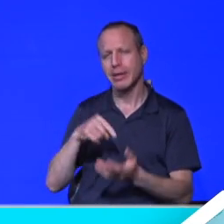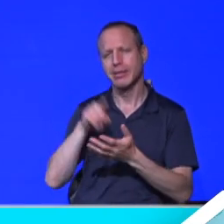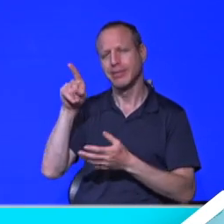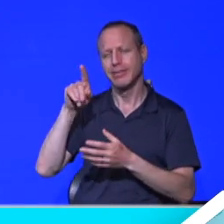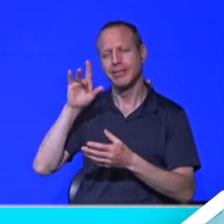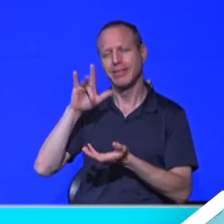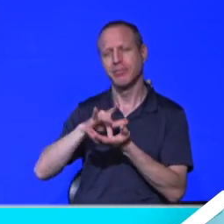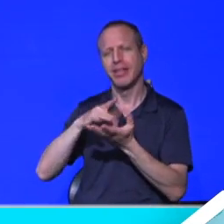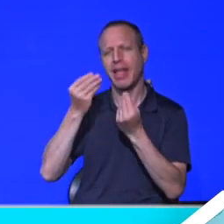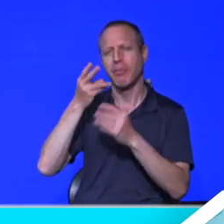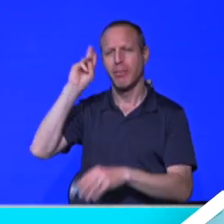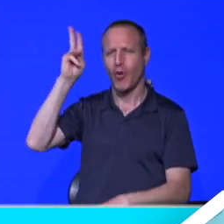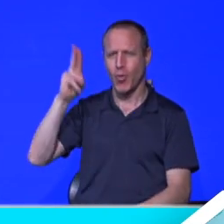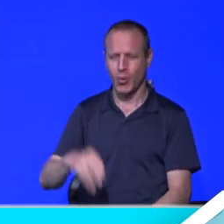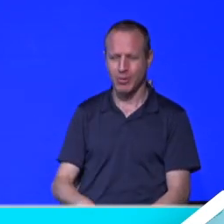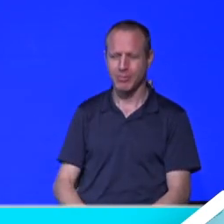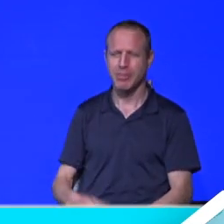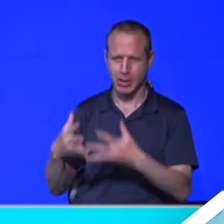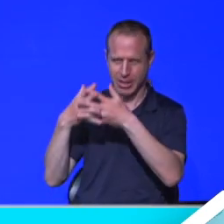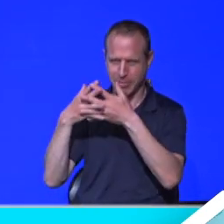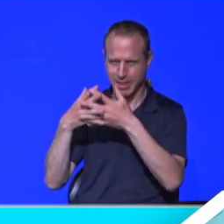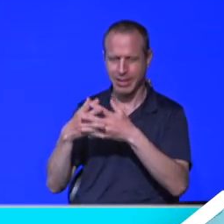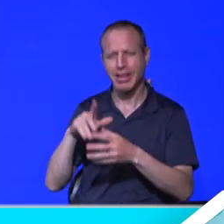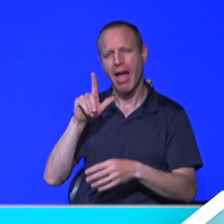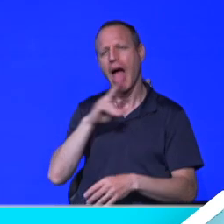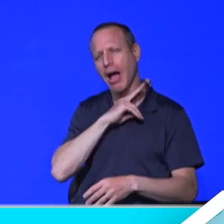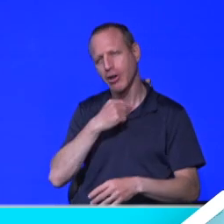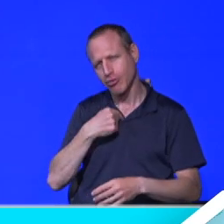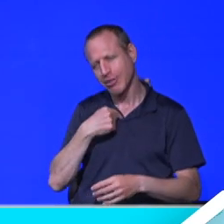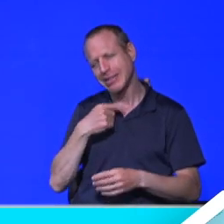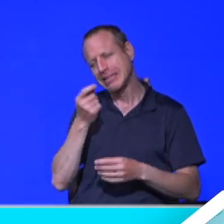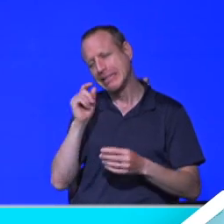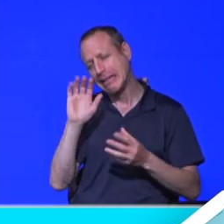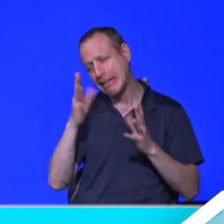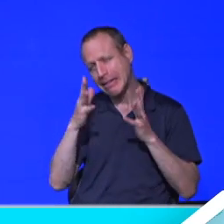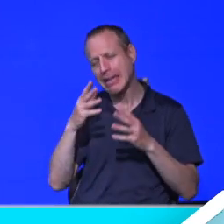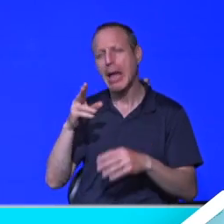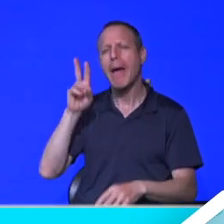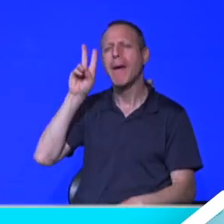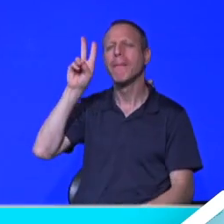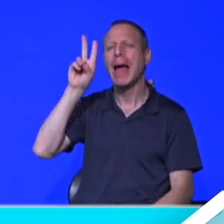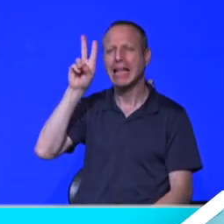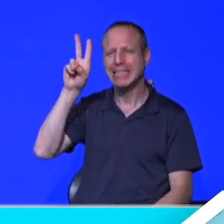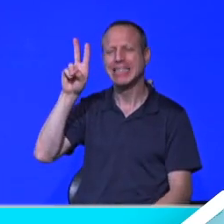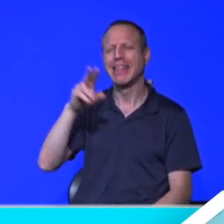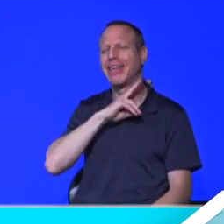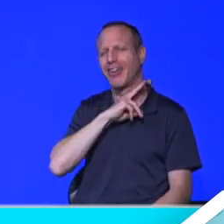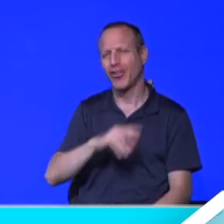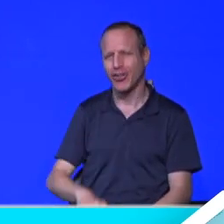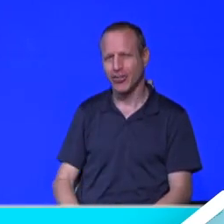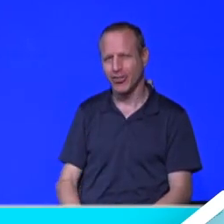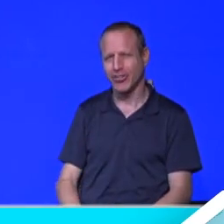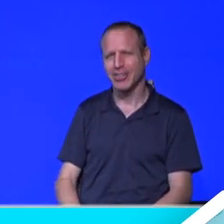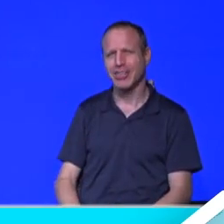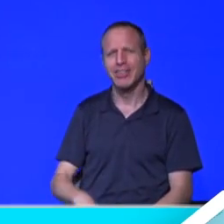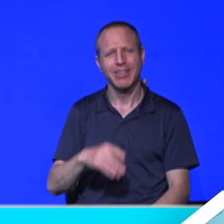stays a lot in the States. But my English is Pinglish, you know, Palestinian English.